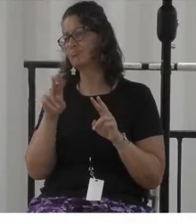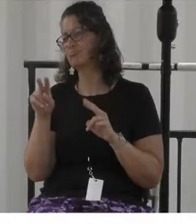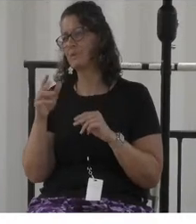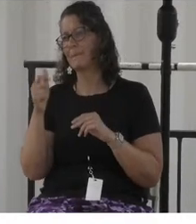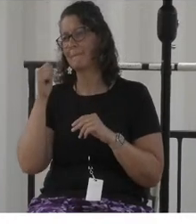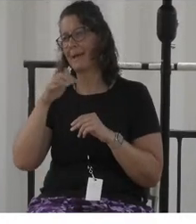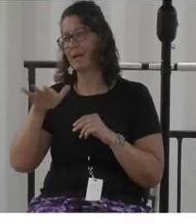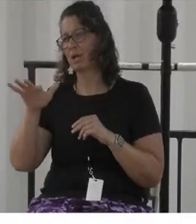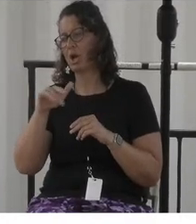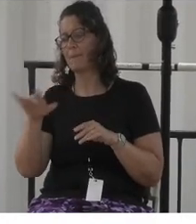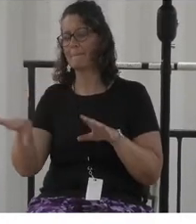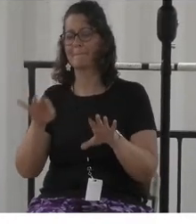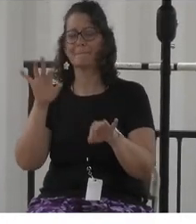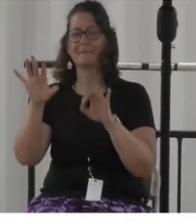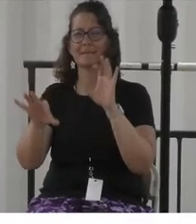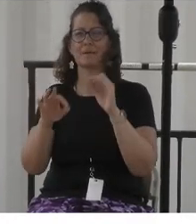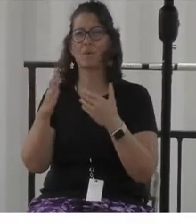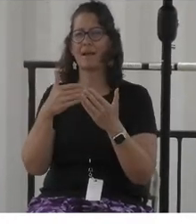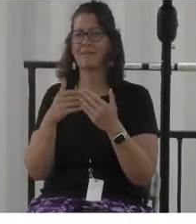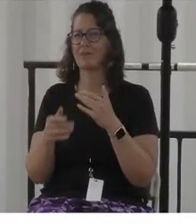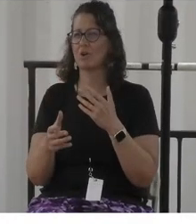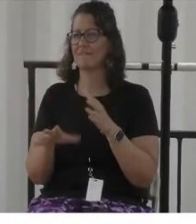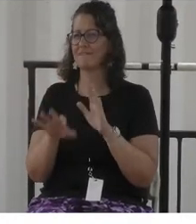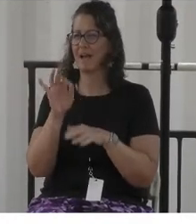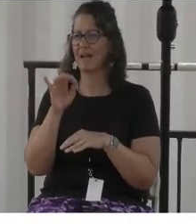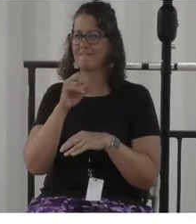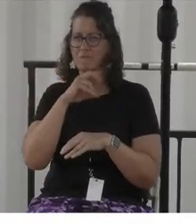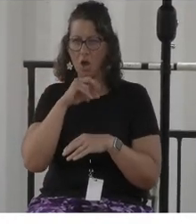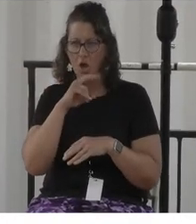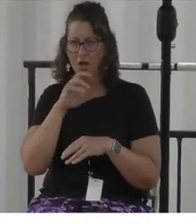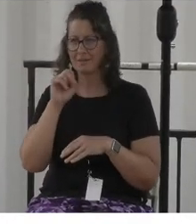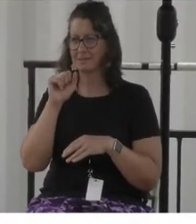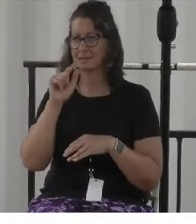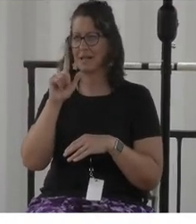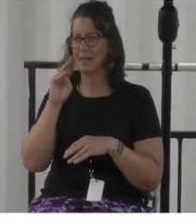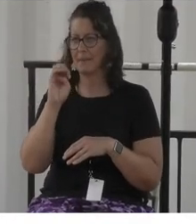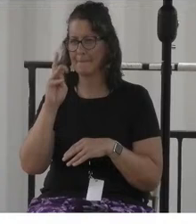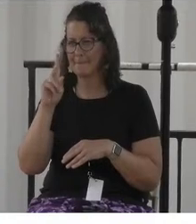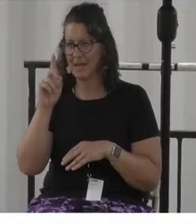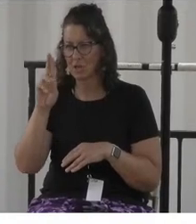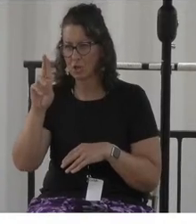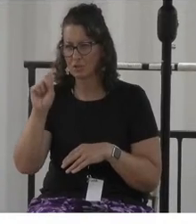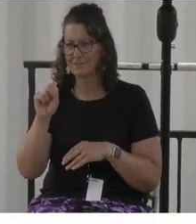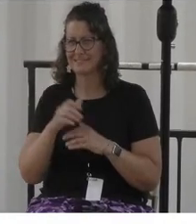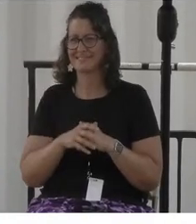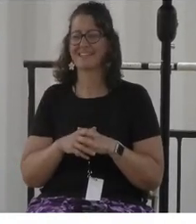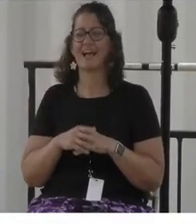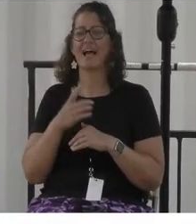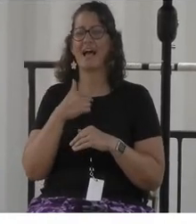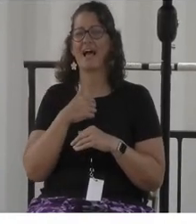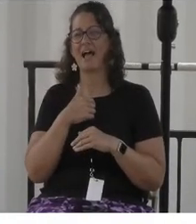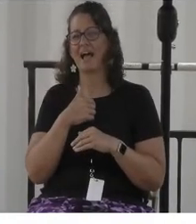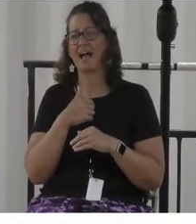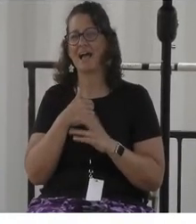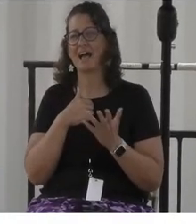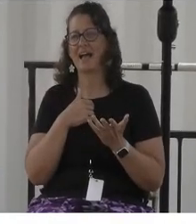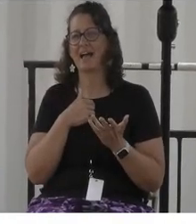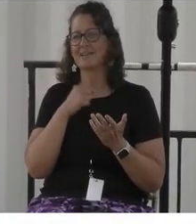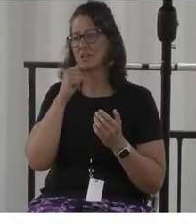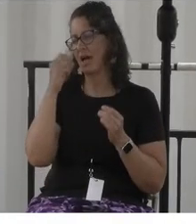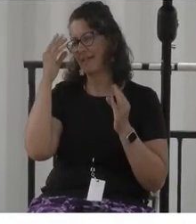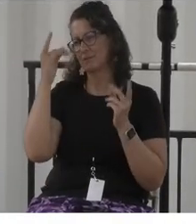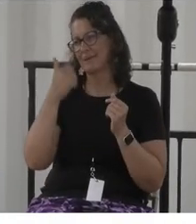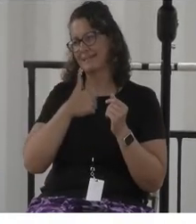backyard, picking up whatever I could find, frogs, salamanders. I would always, not necessarily consider myself